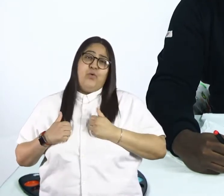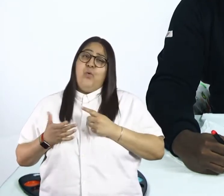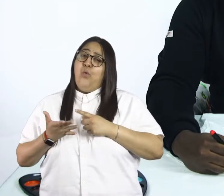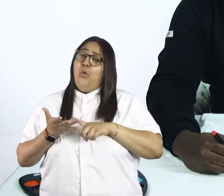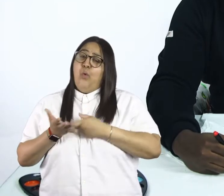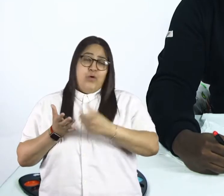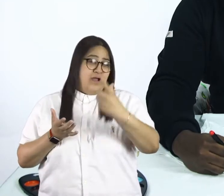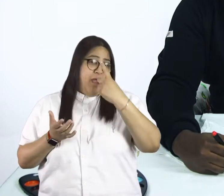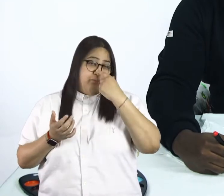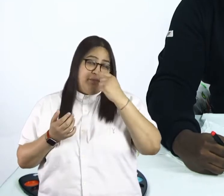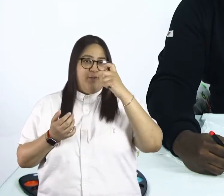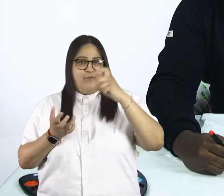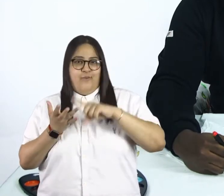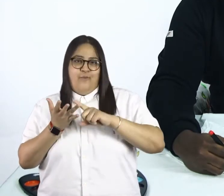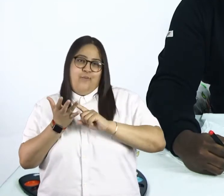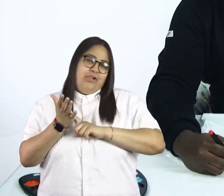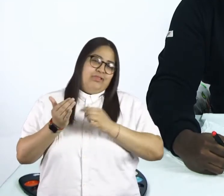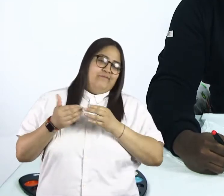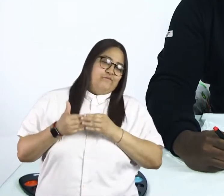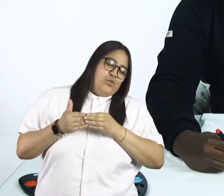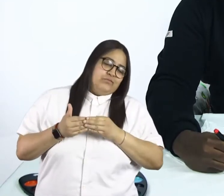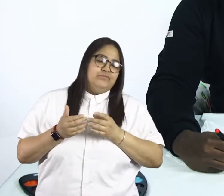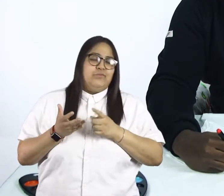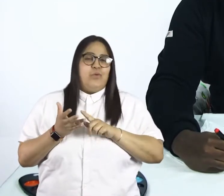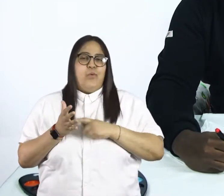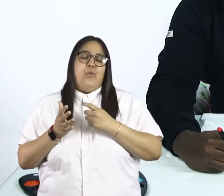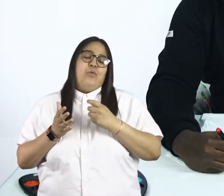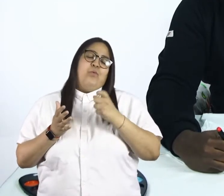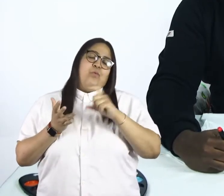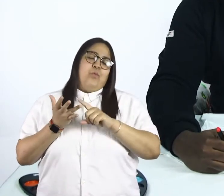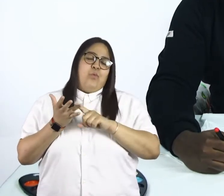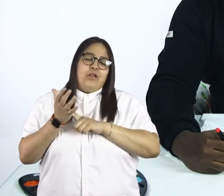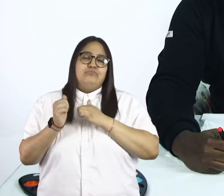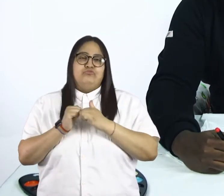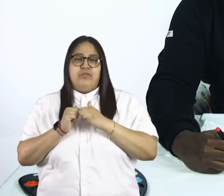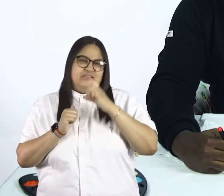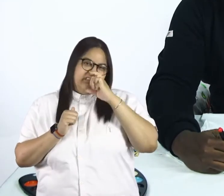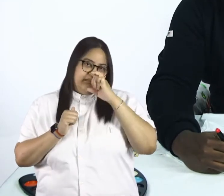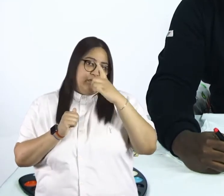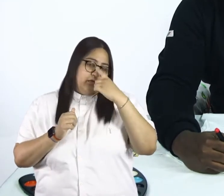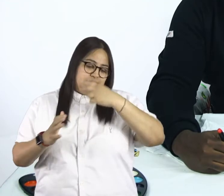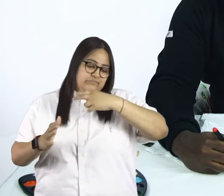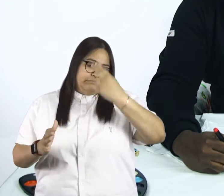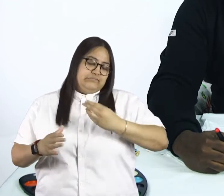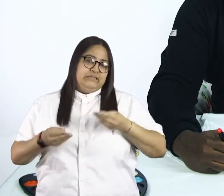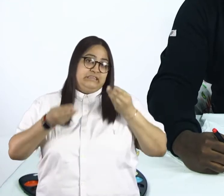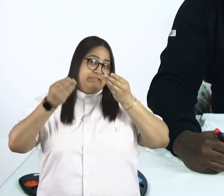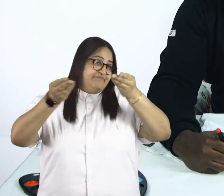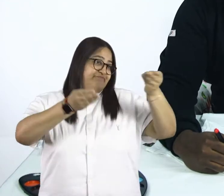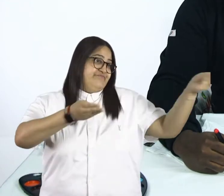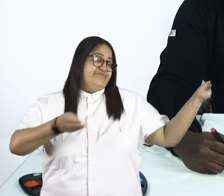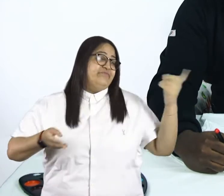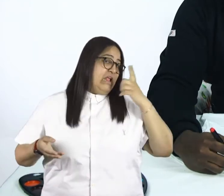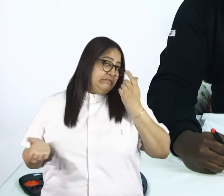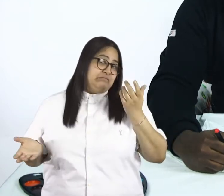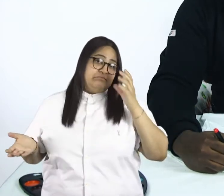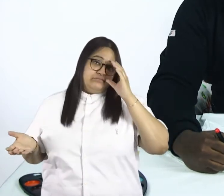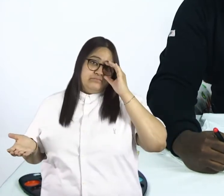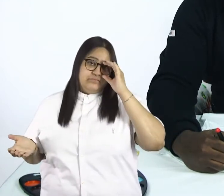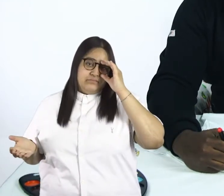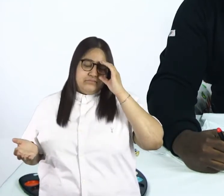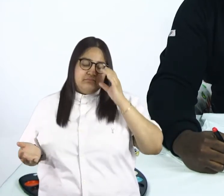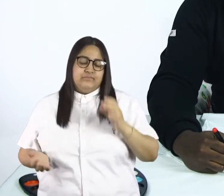for everyone, creates a t-shirt for everyone, and you all go looking the same. Don't you think that's so cool? When you attend like festivals